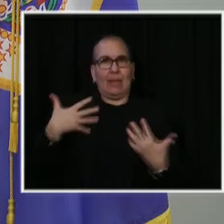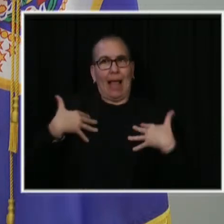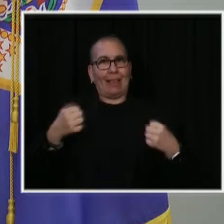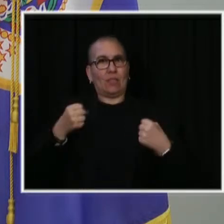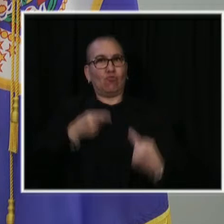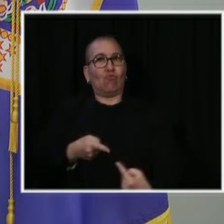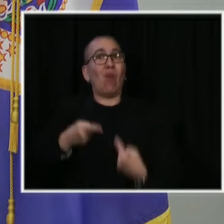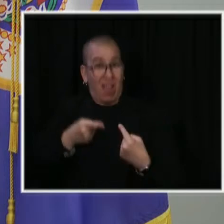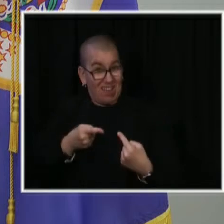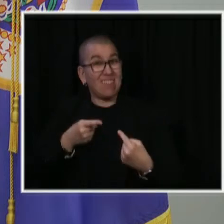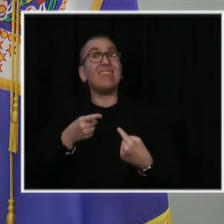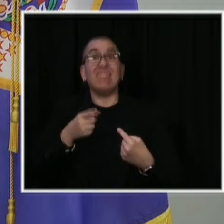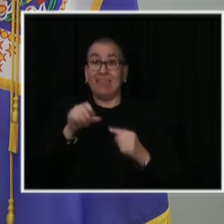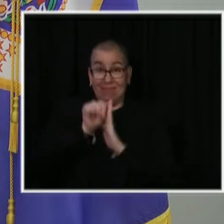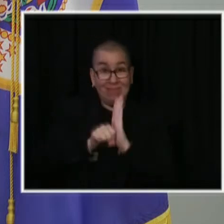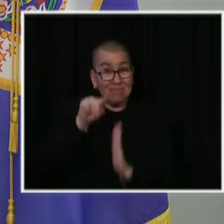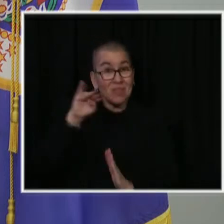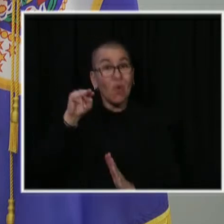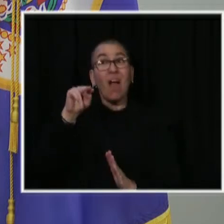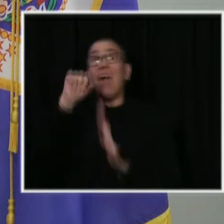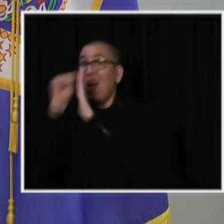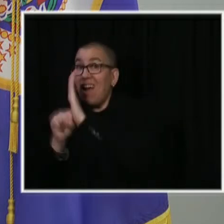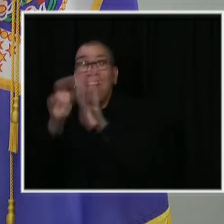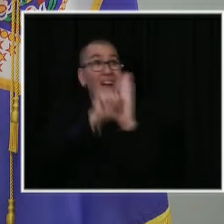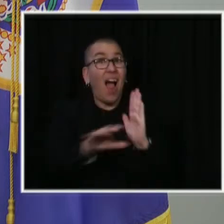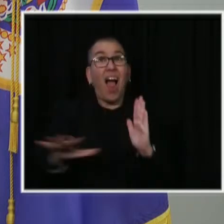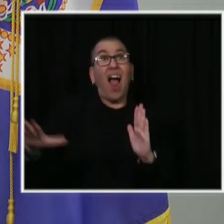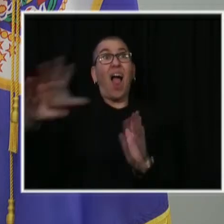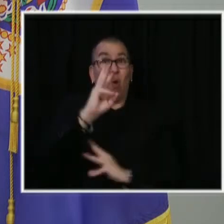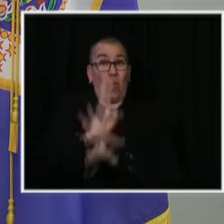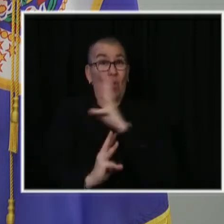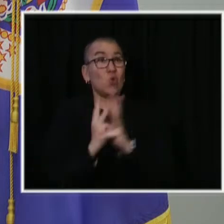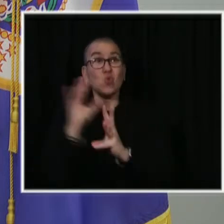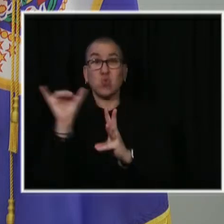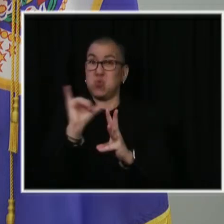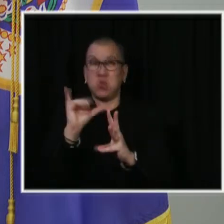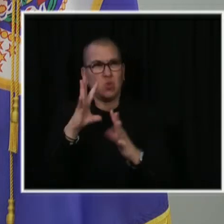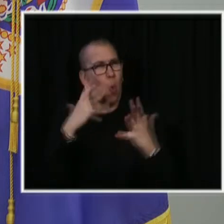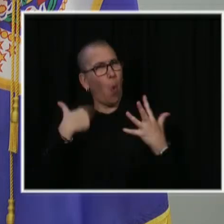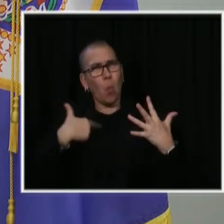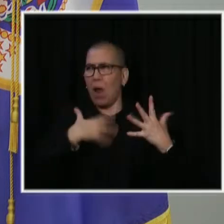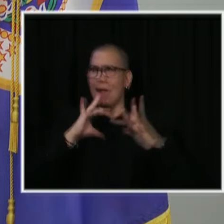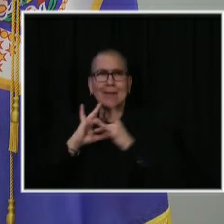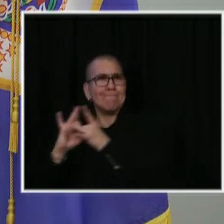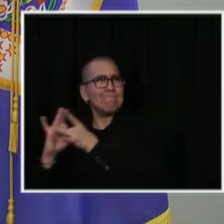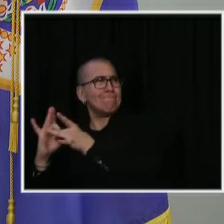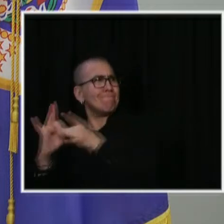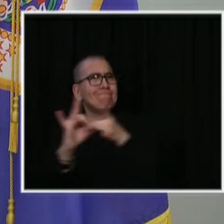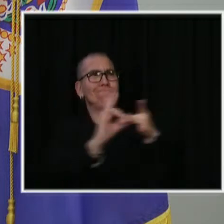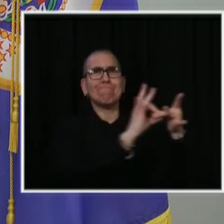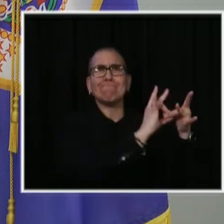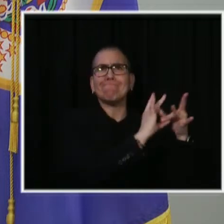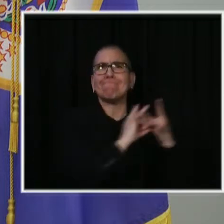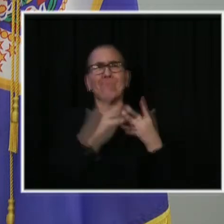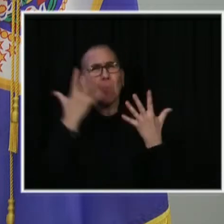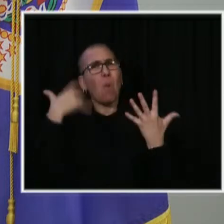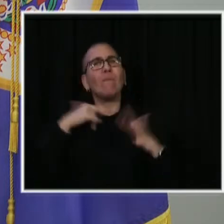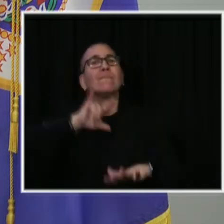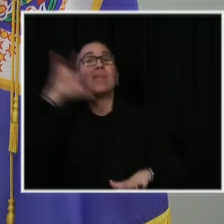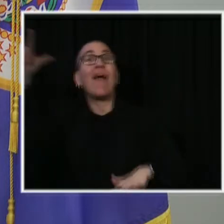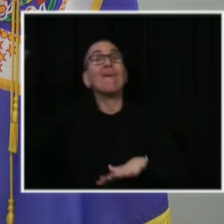people's health everywhere. We truly are connected, and we need to work together to finish this job